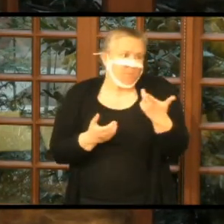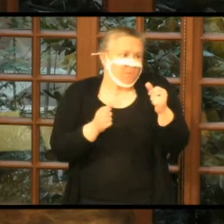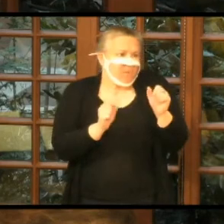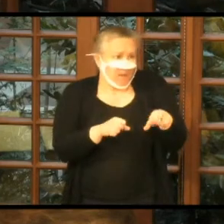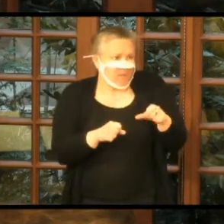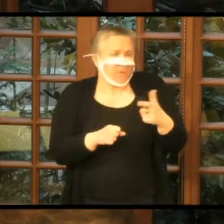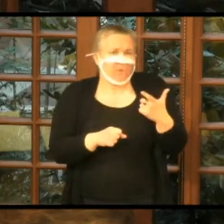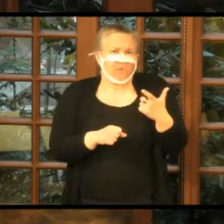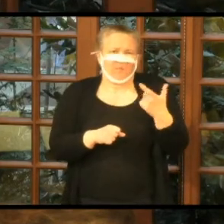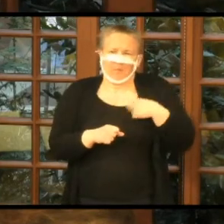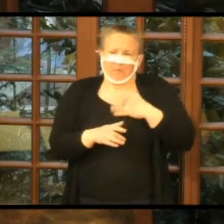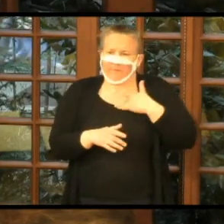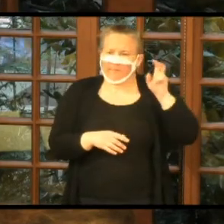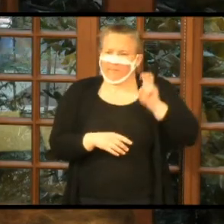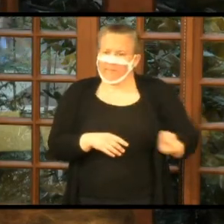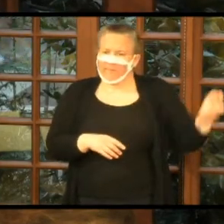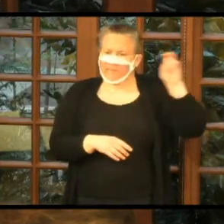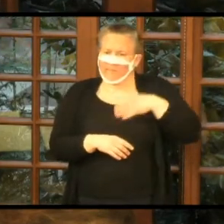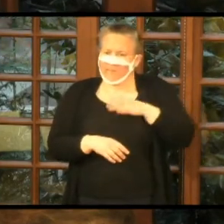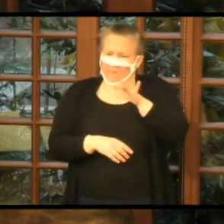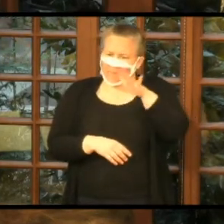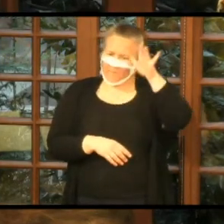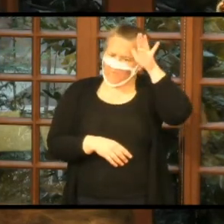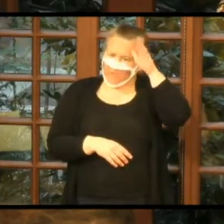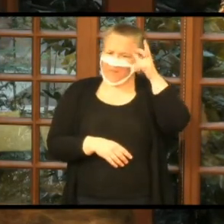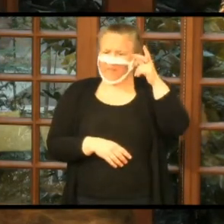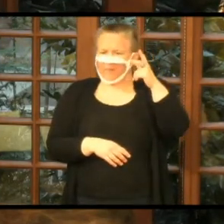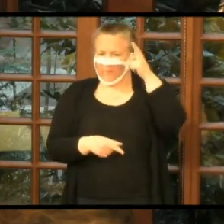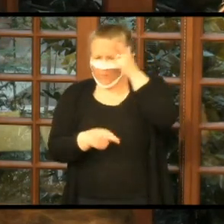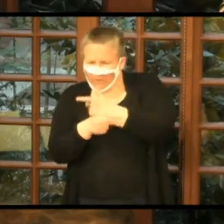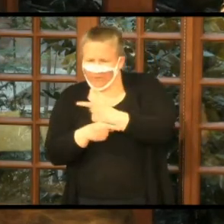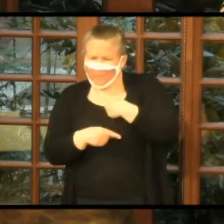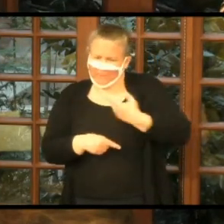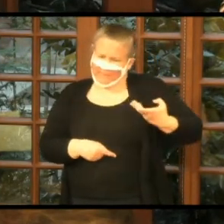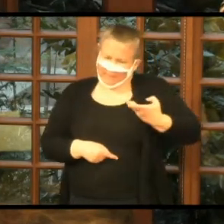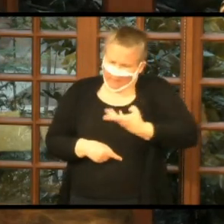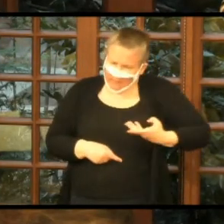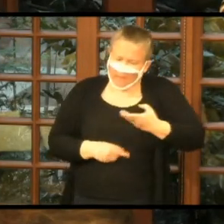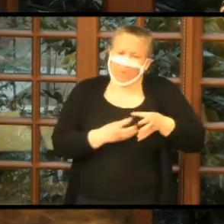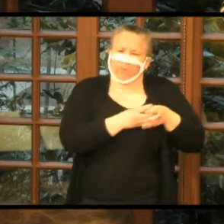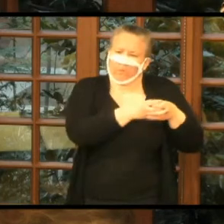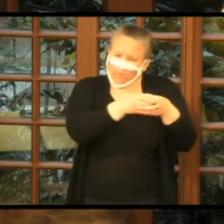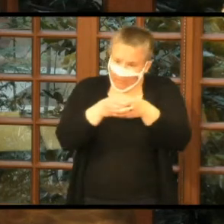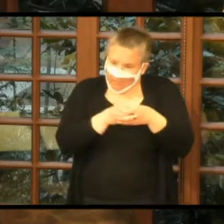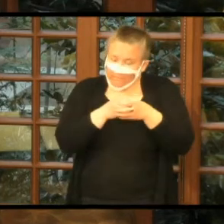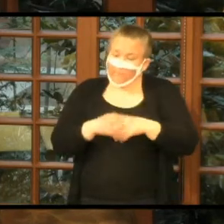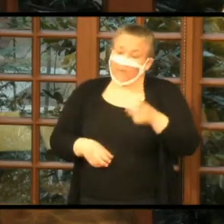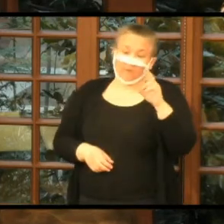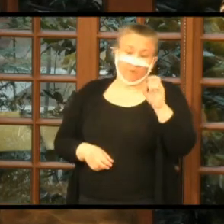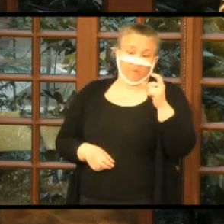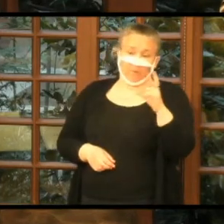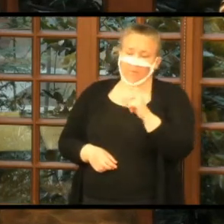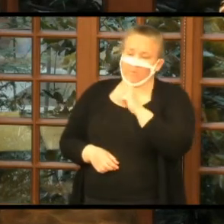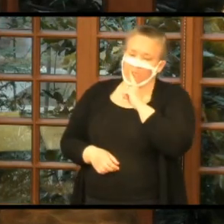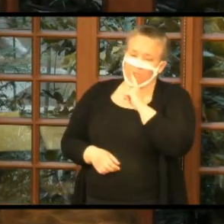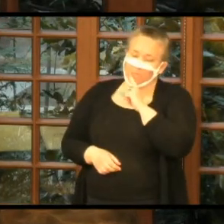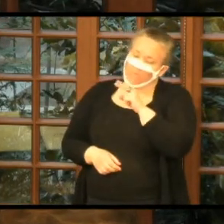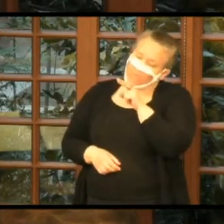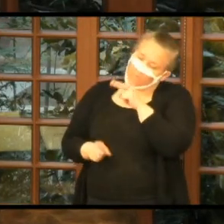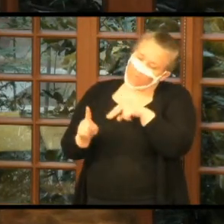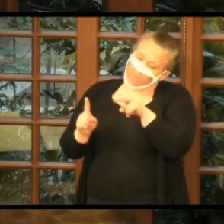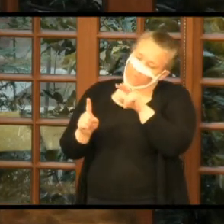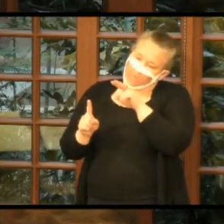We took trips all over, my mother and my father and brother and I. Dr. Kramer didn't say anything but watched